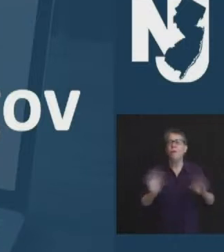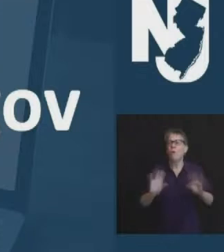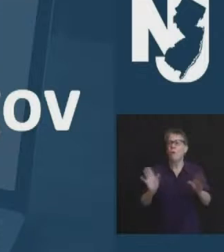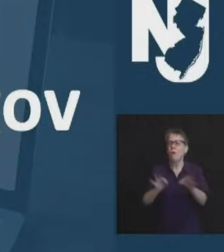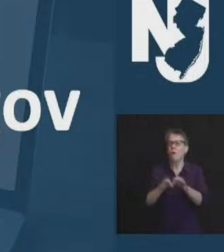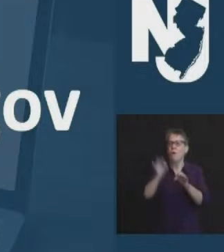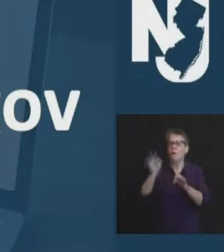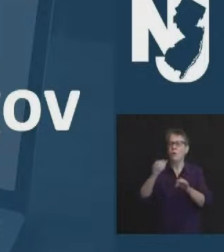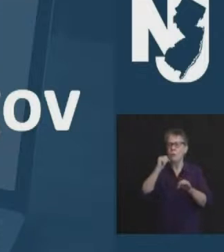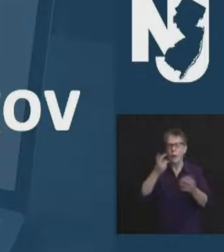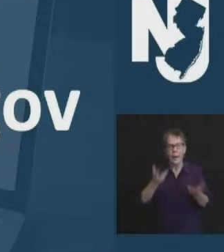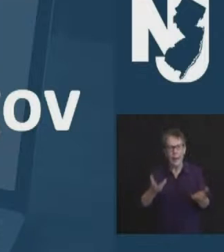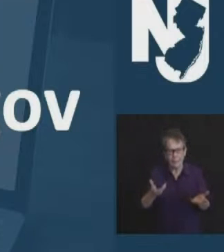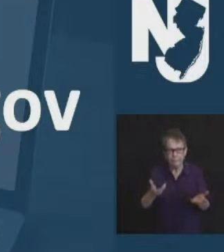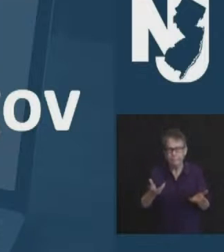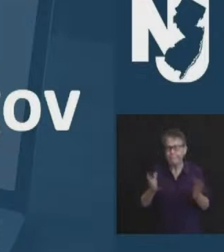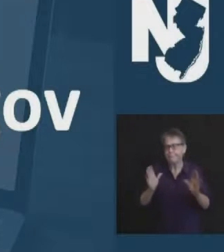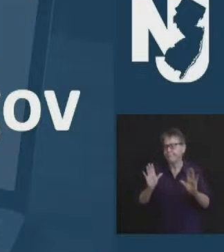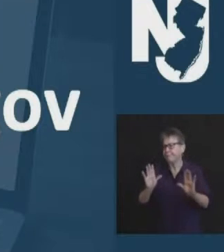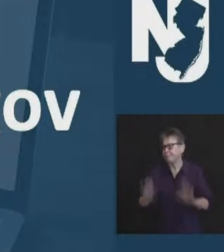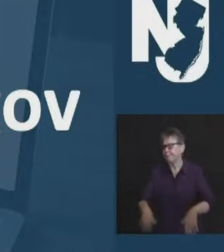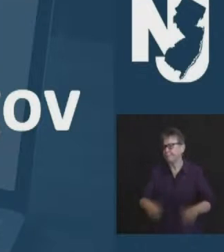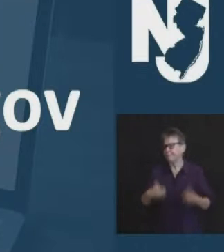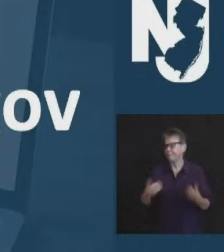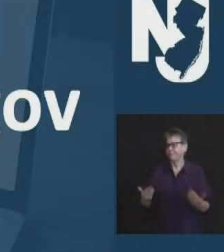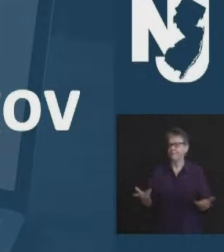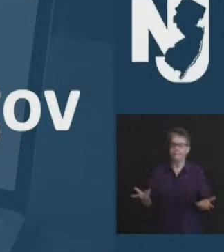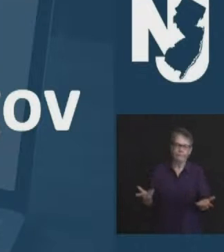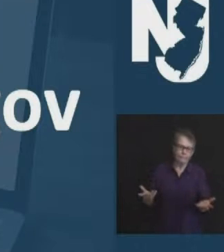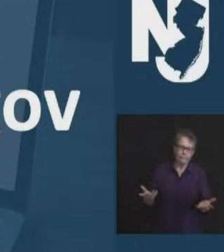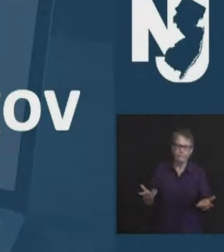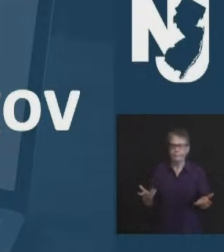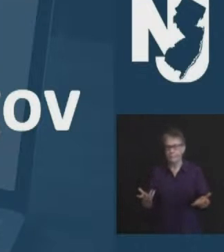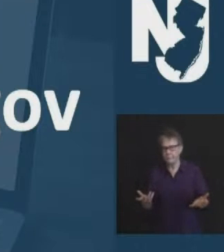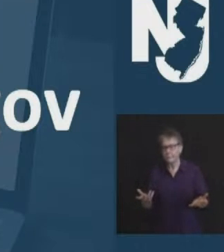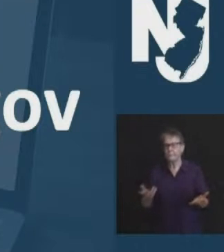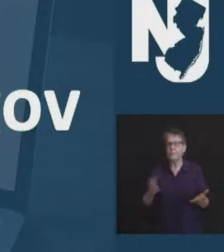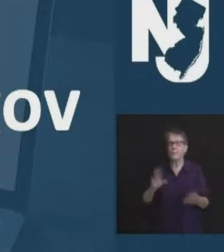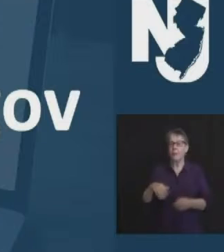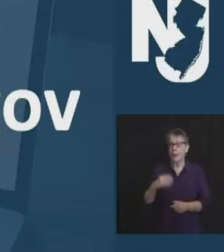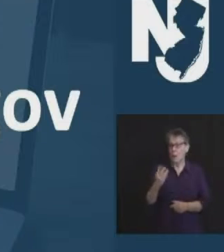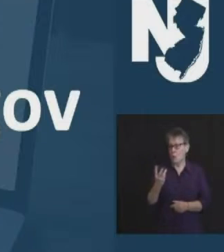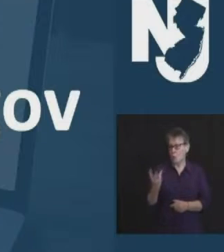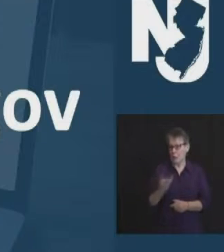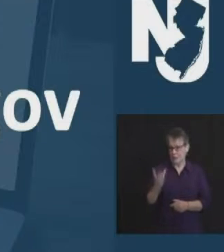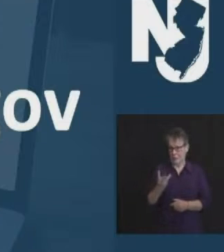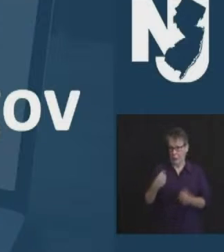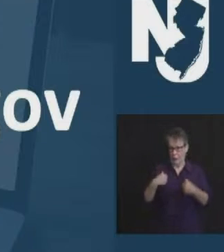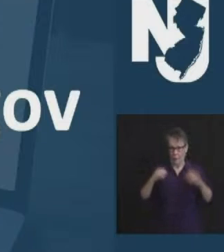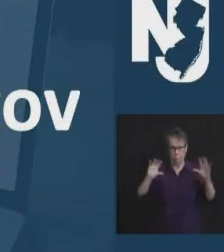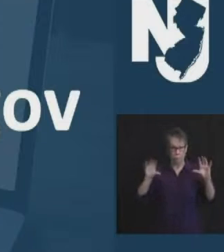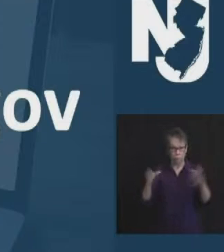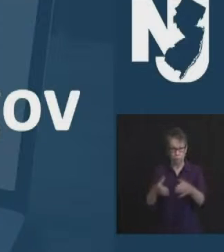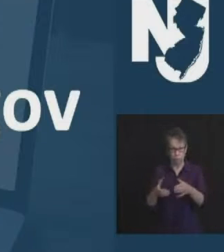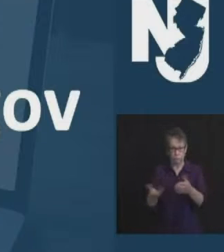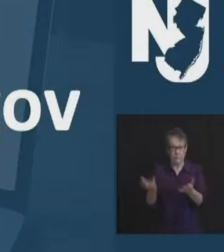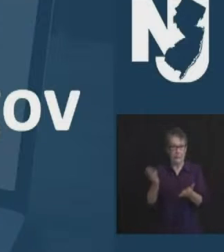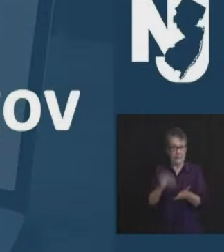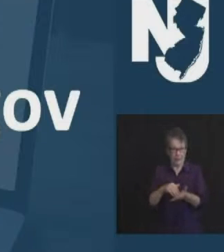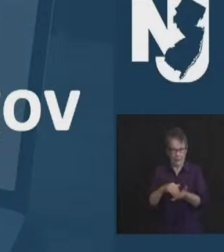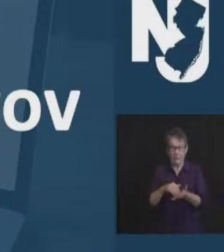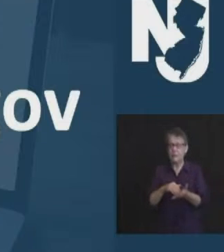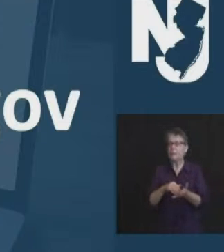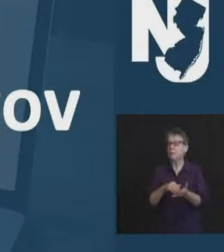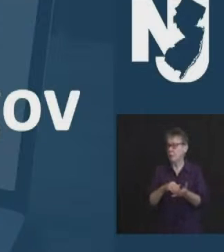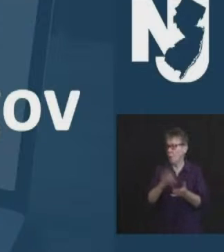a readout of what will be among, if not the last, I would think, White House VTC with the current administration. We were also